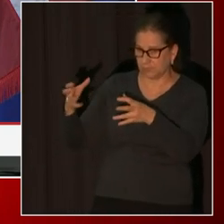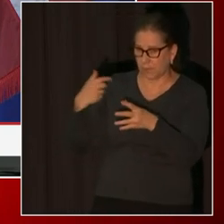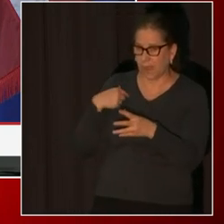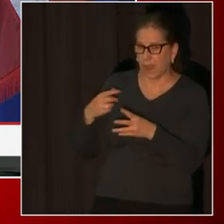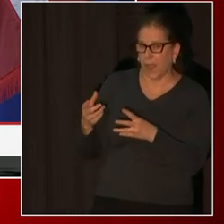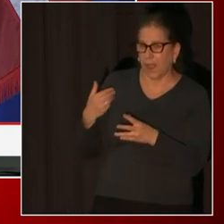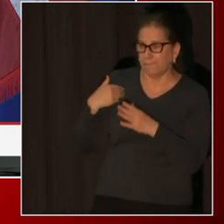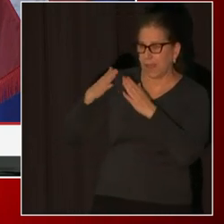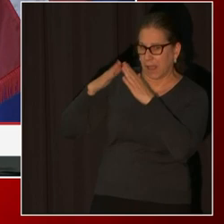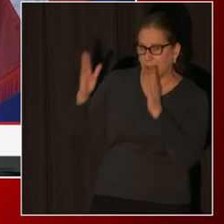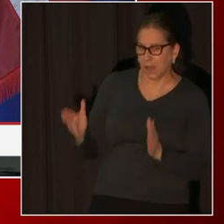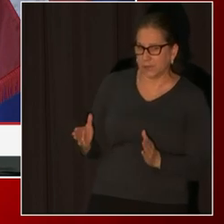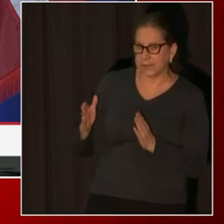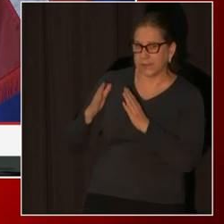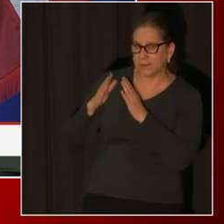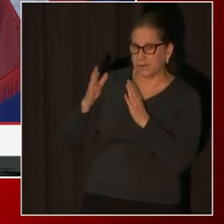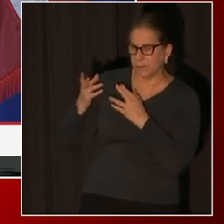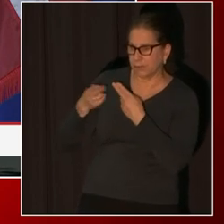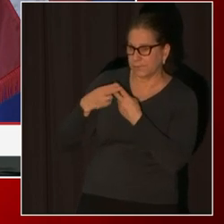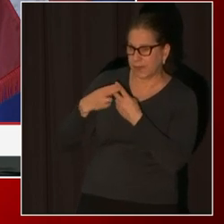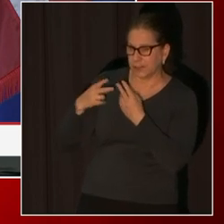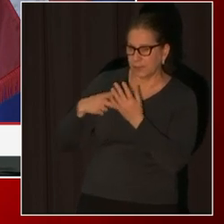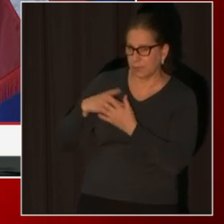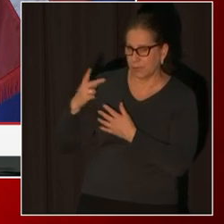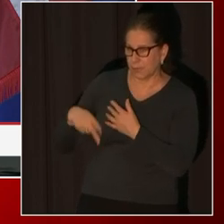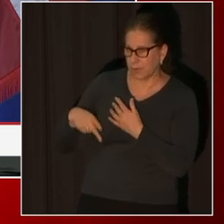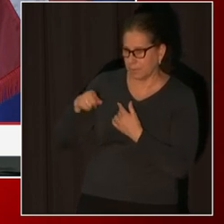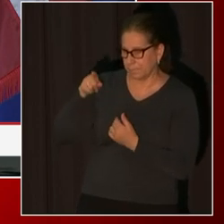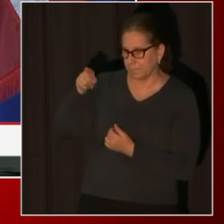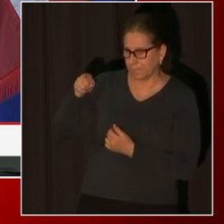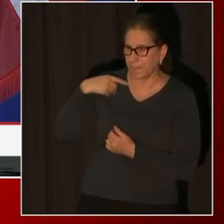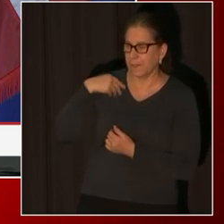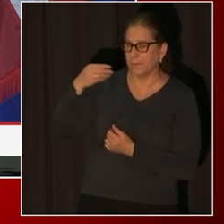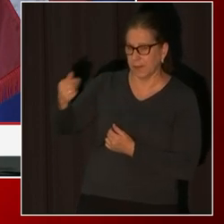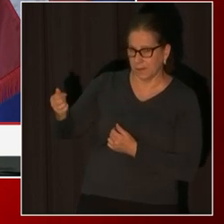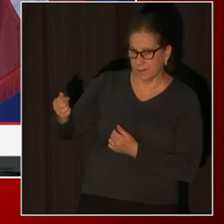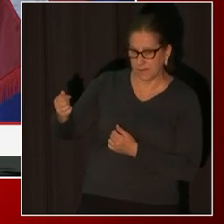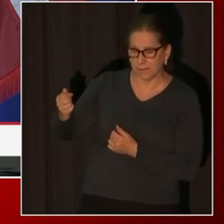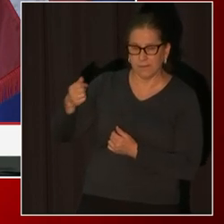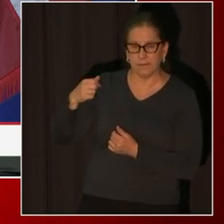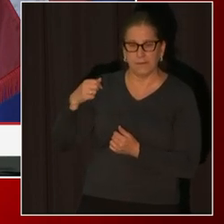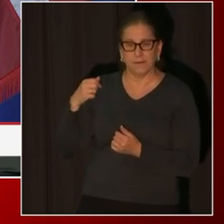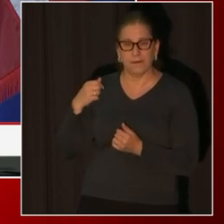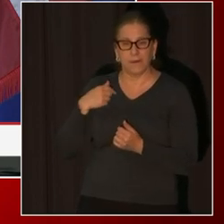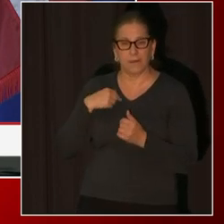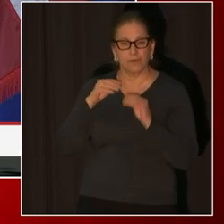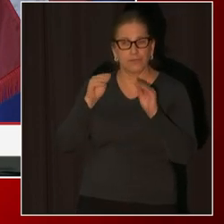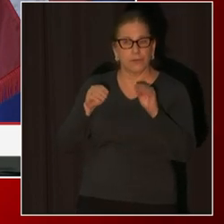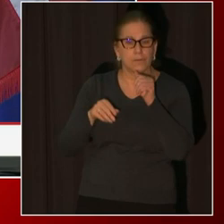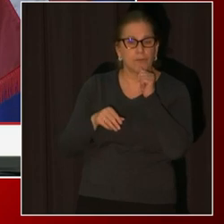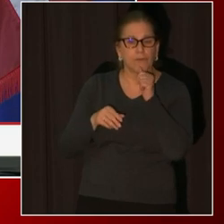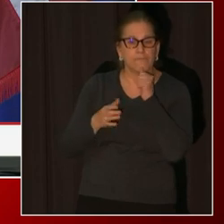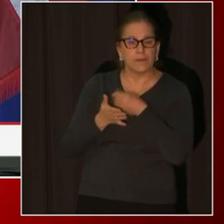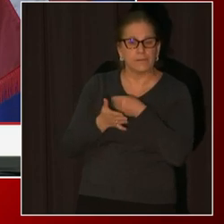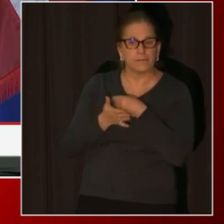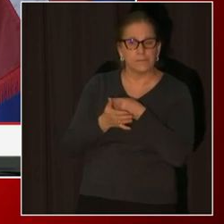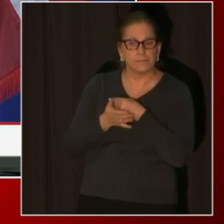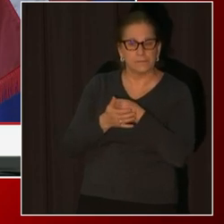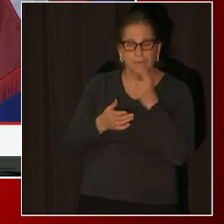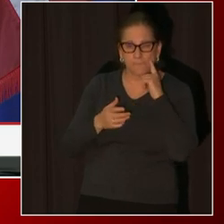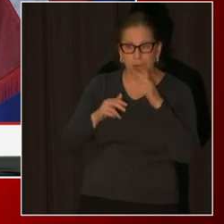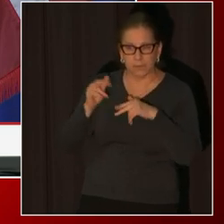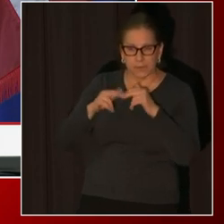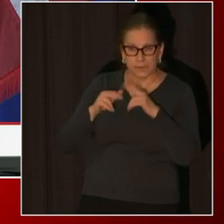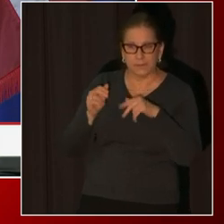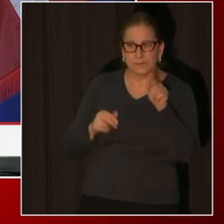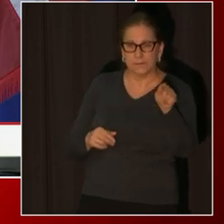helps developers leverage private dollars into our developments as well. So not only do I